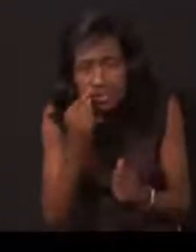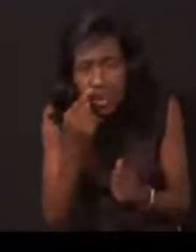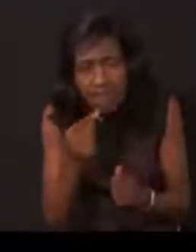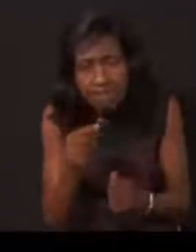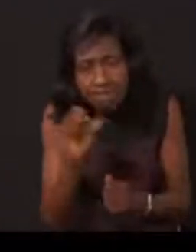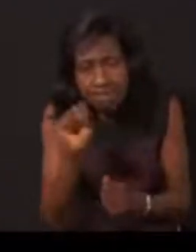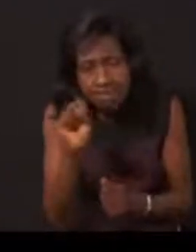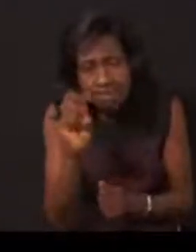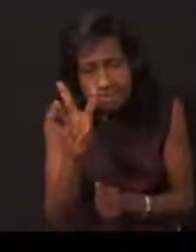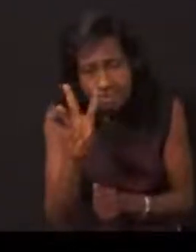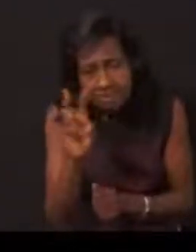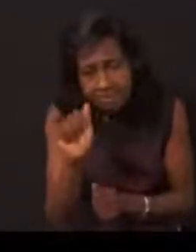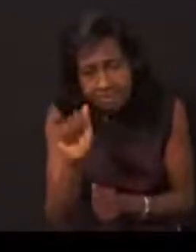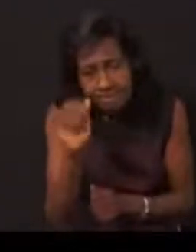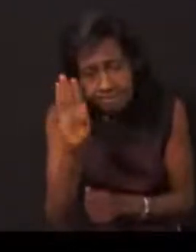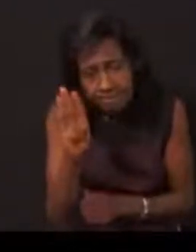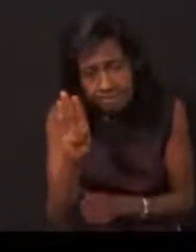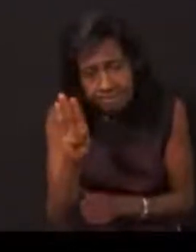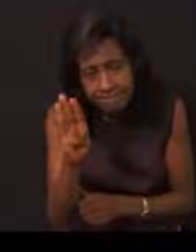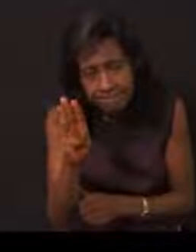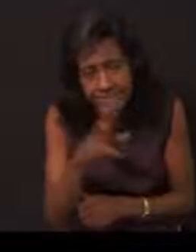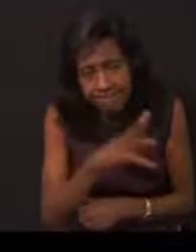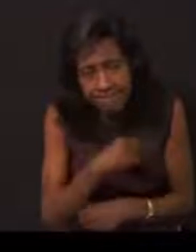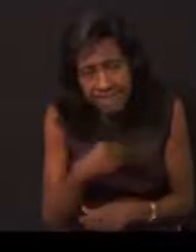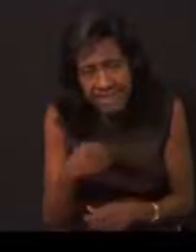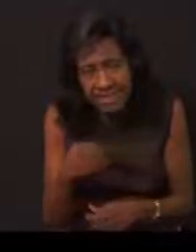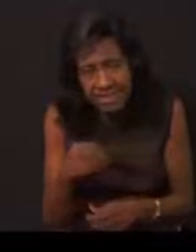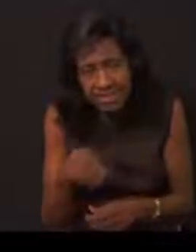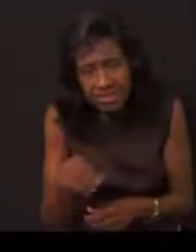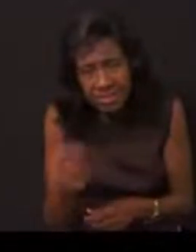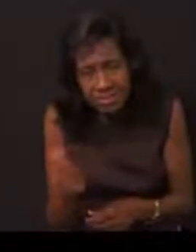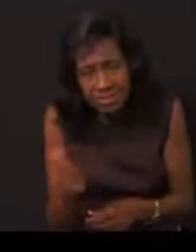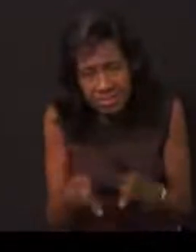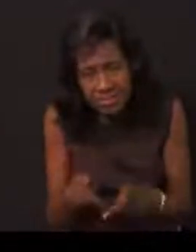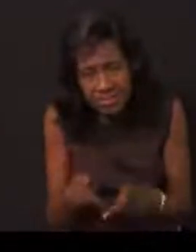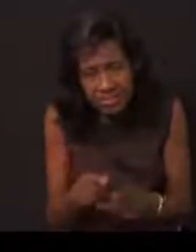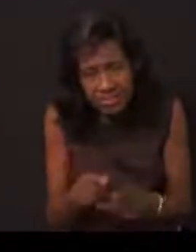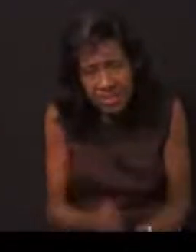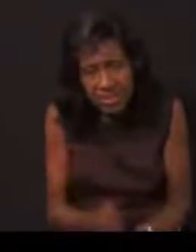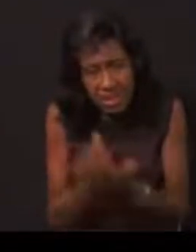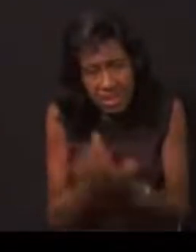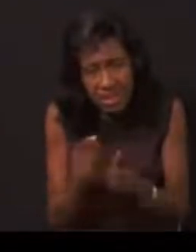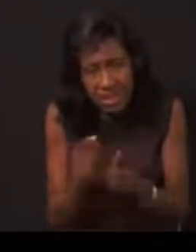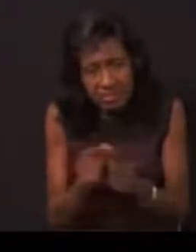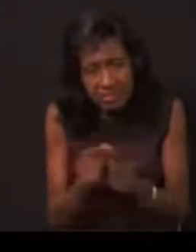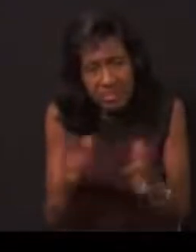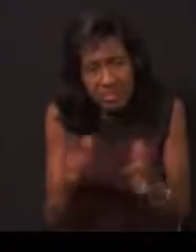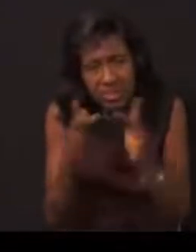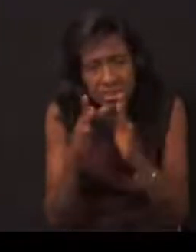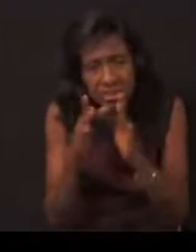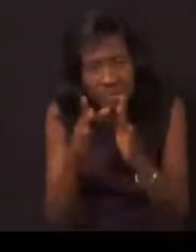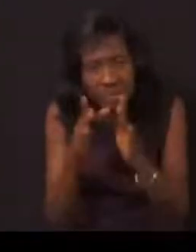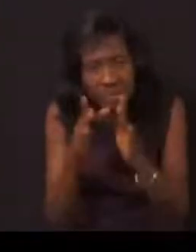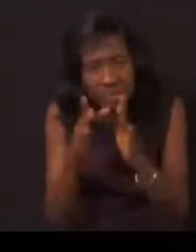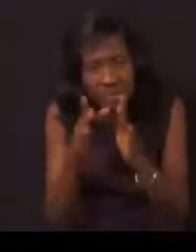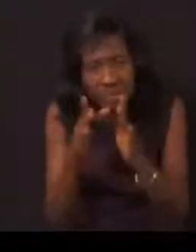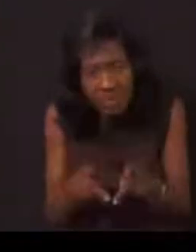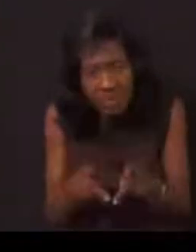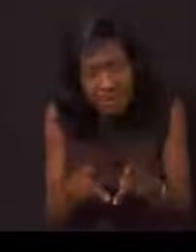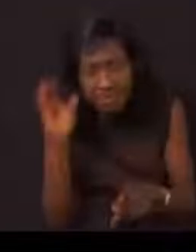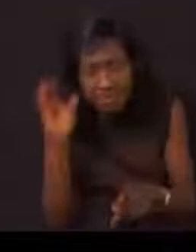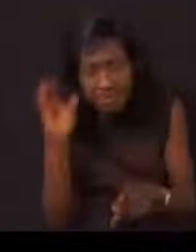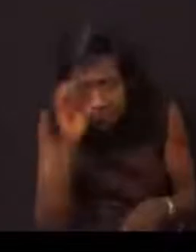individuals at the different sites. We get assistance also to contact those persons who are positive, and also for contact